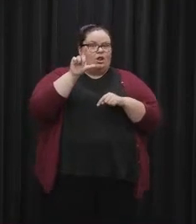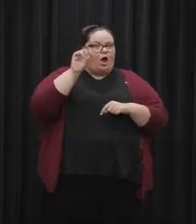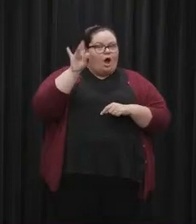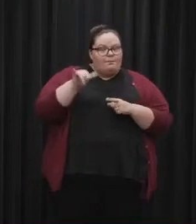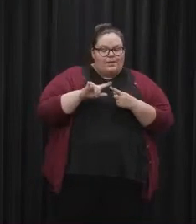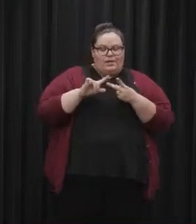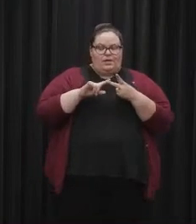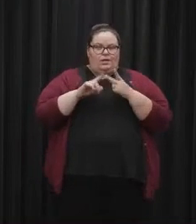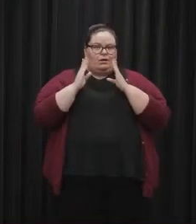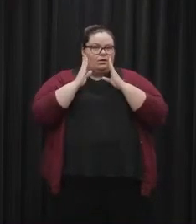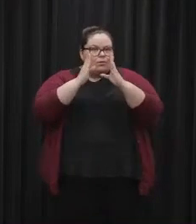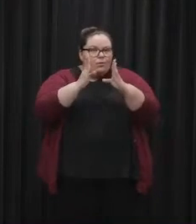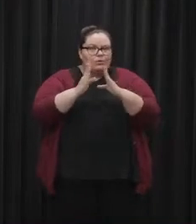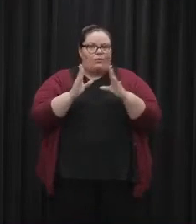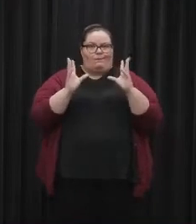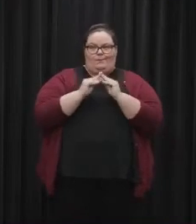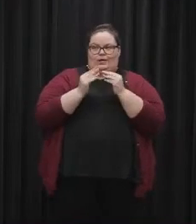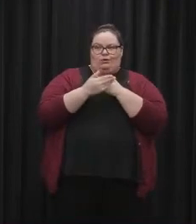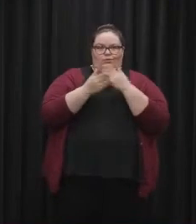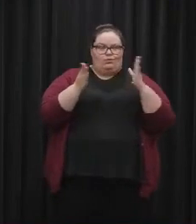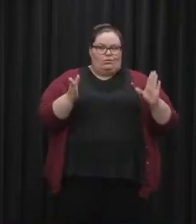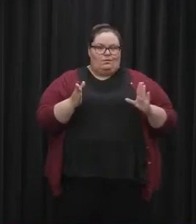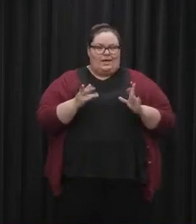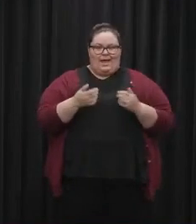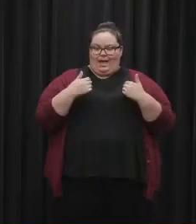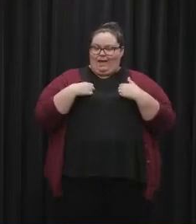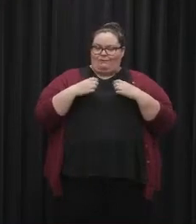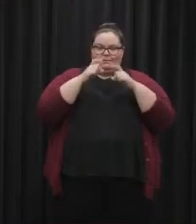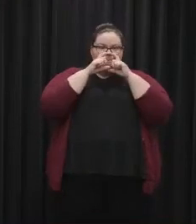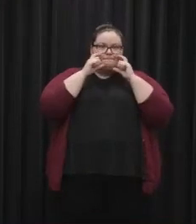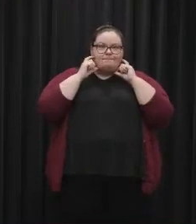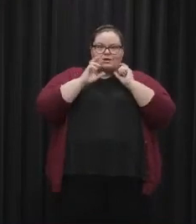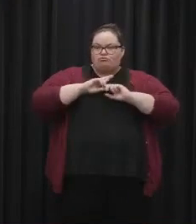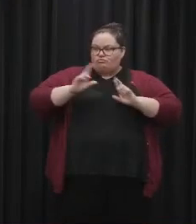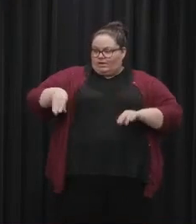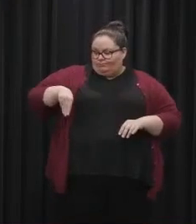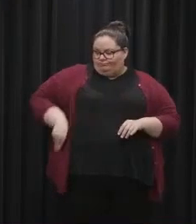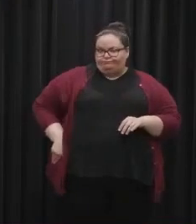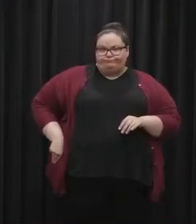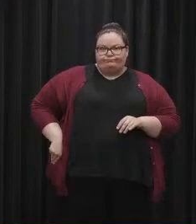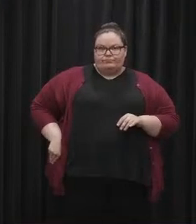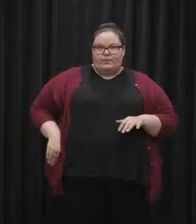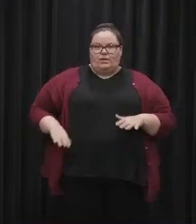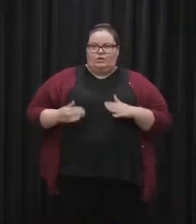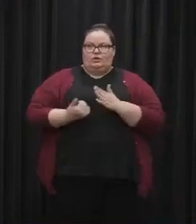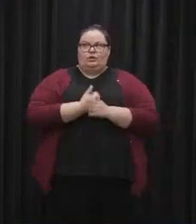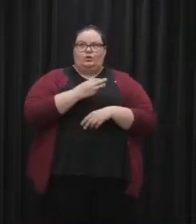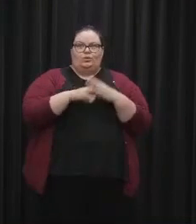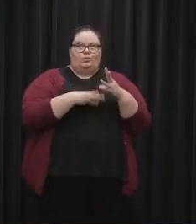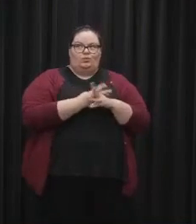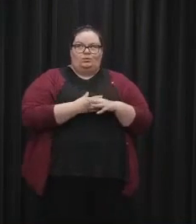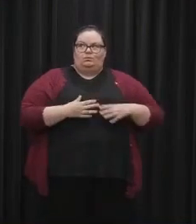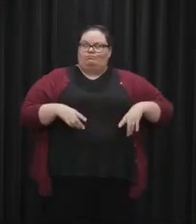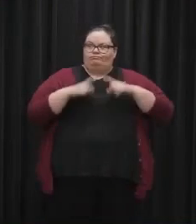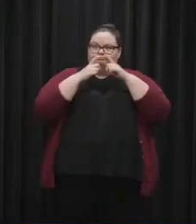lobbies, corridors, and meeting rooms. Keep a mask with you at all times and gently help your coworkers adjust to this new reality.